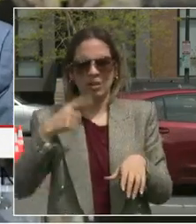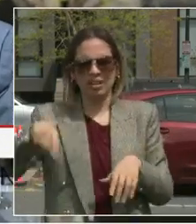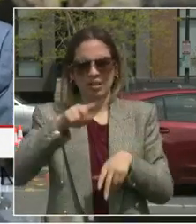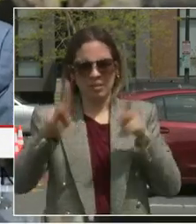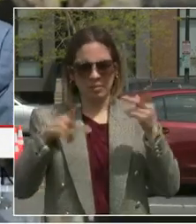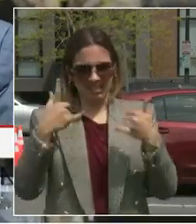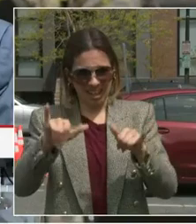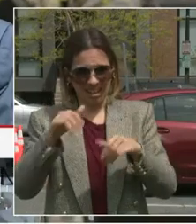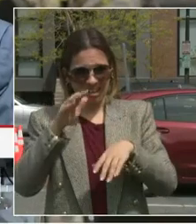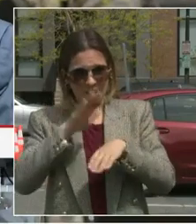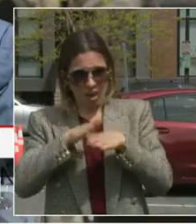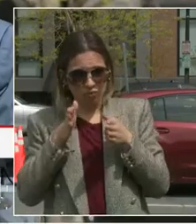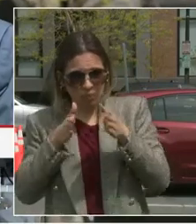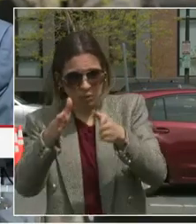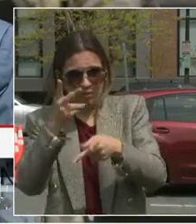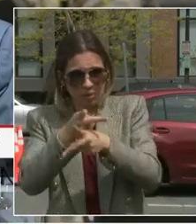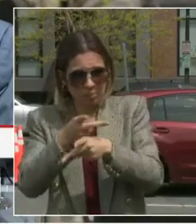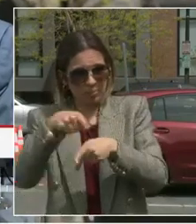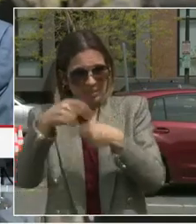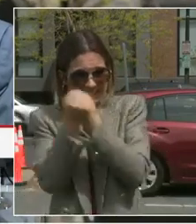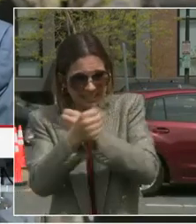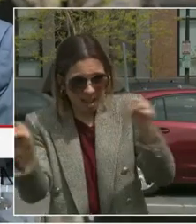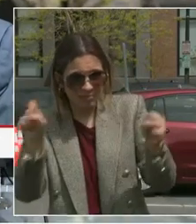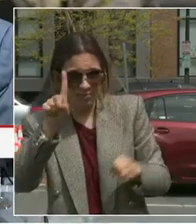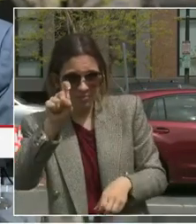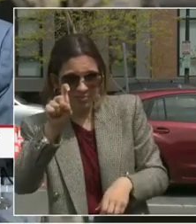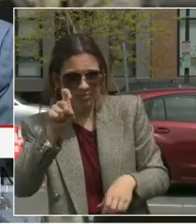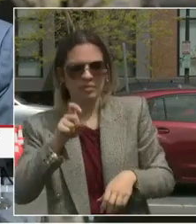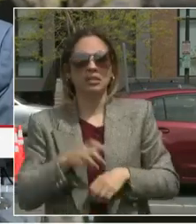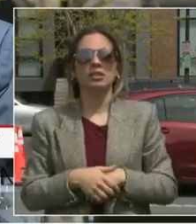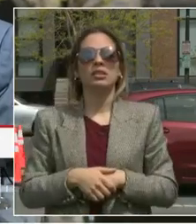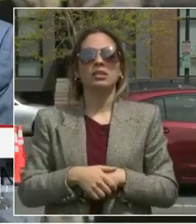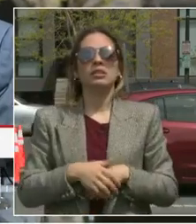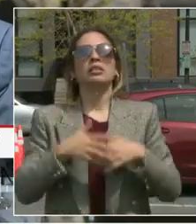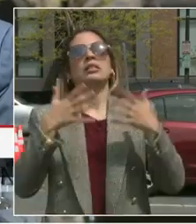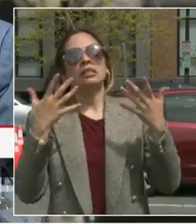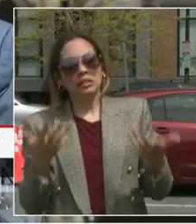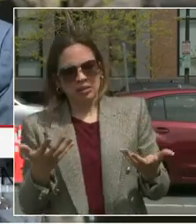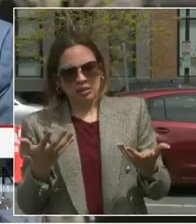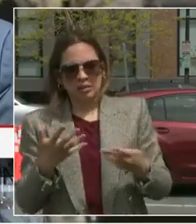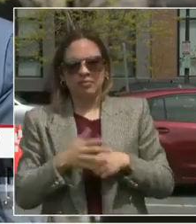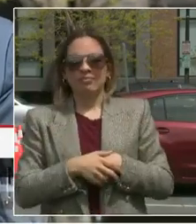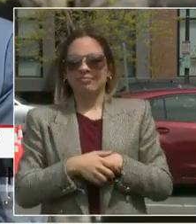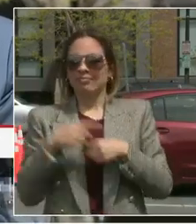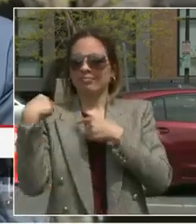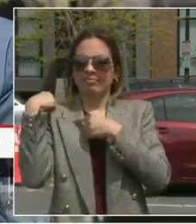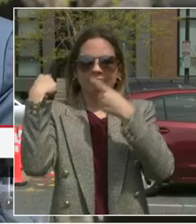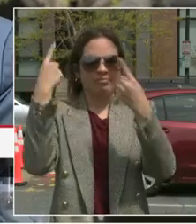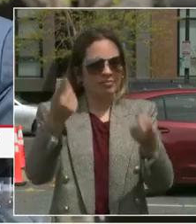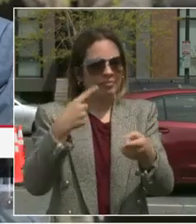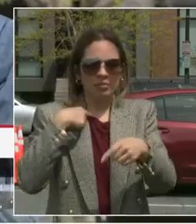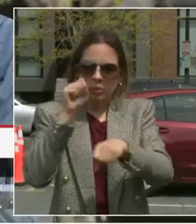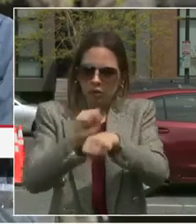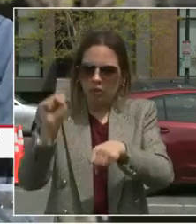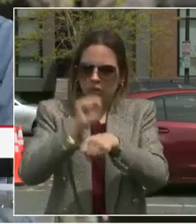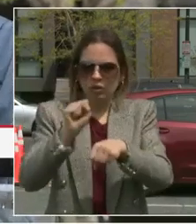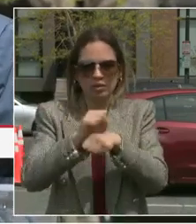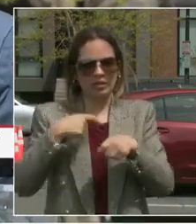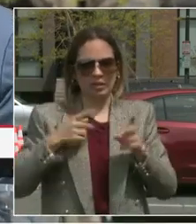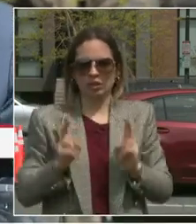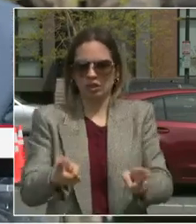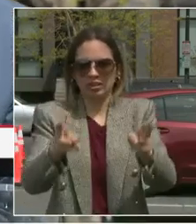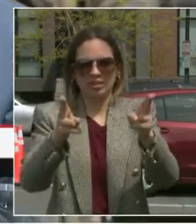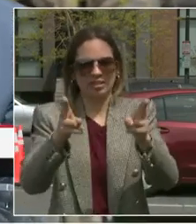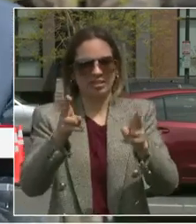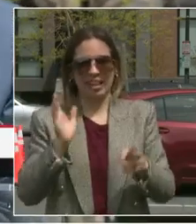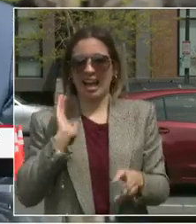to keep them safe? Well, Adelia, I would say we've always been working very urgently. I think our